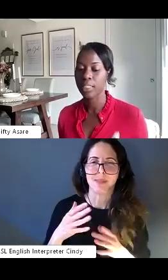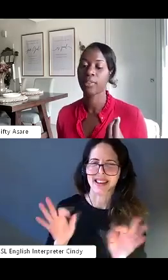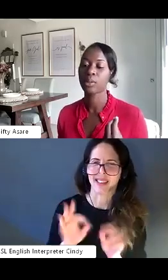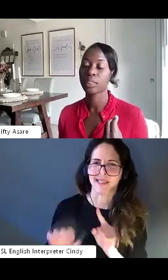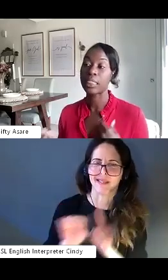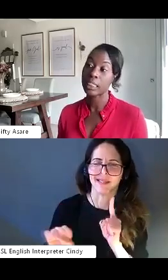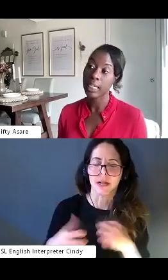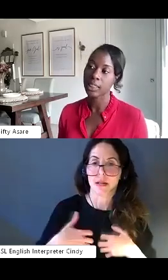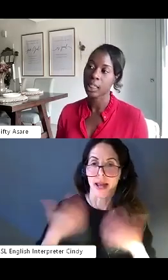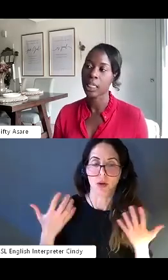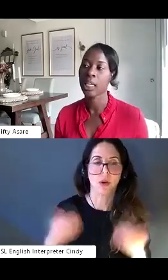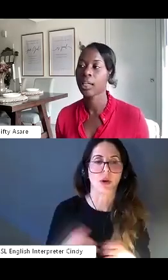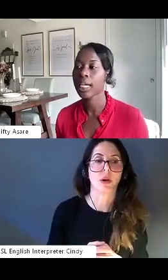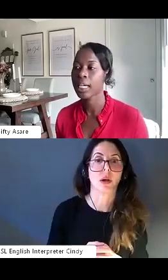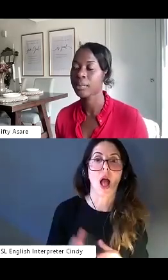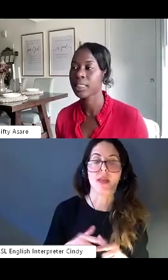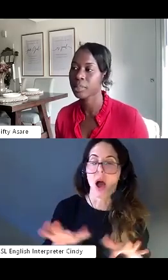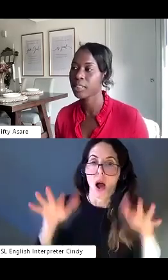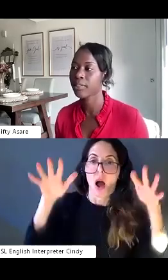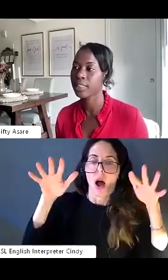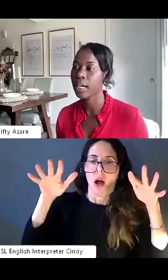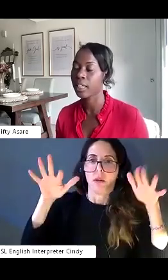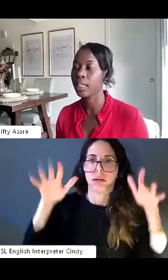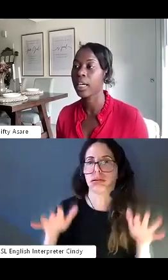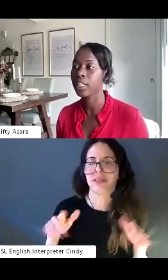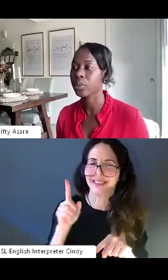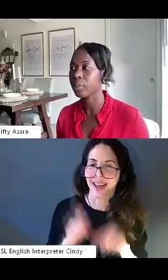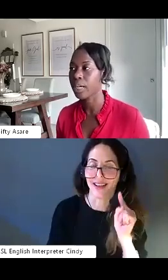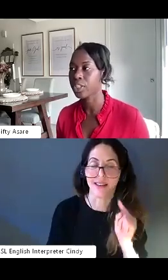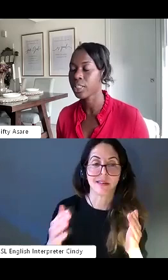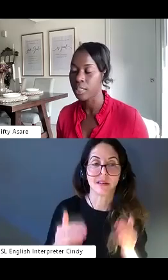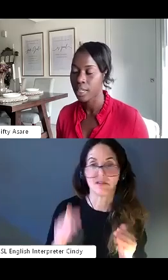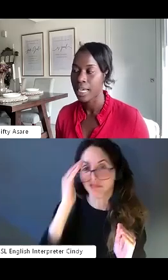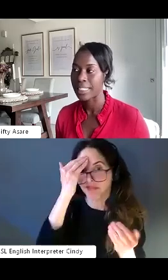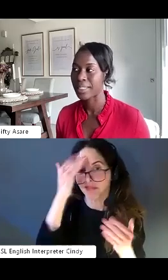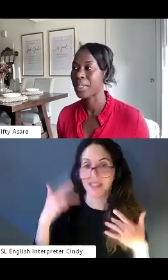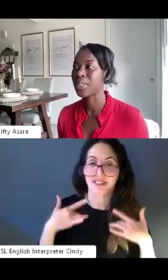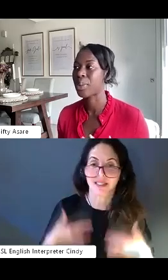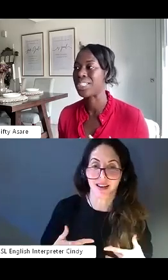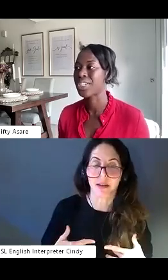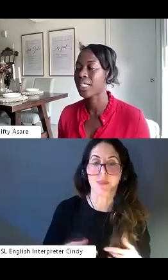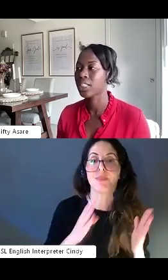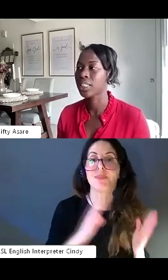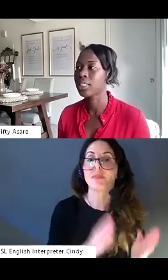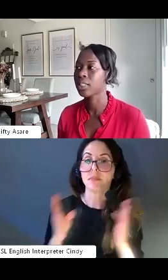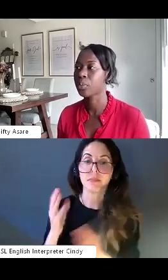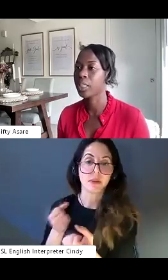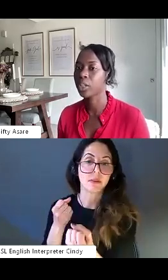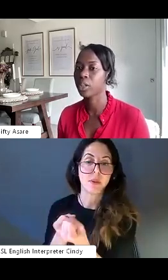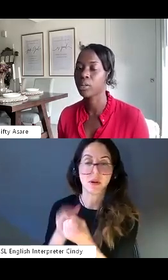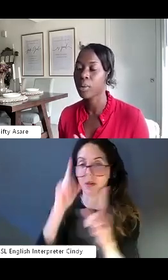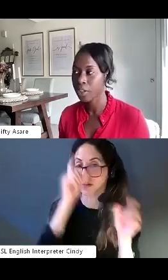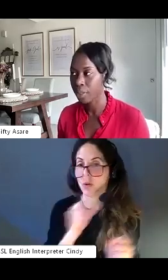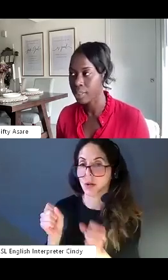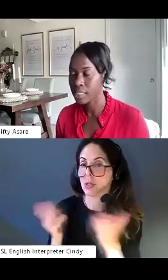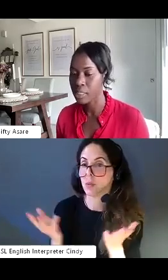with difficulty de-escalating, symptoms of anxiety and or depression. And some of the support strategies would